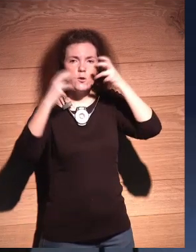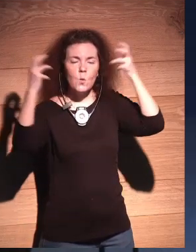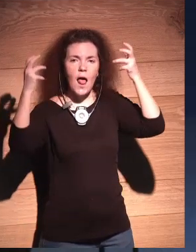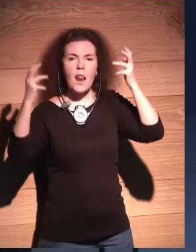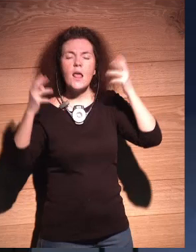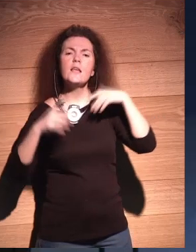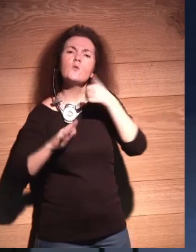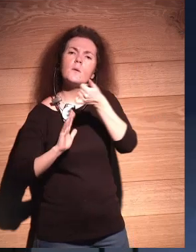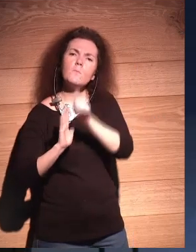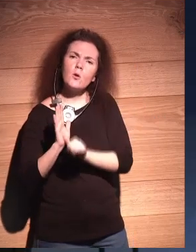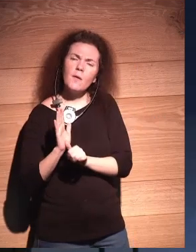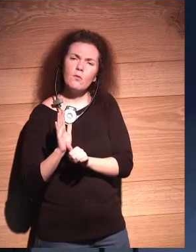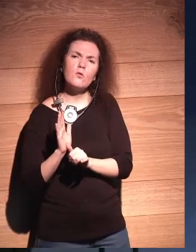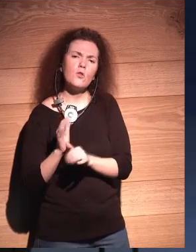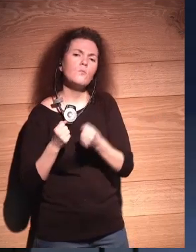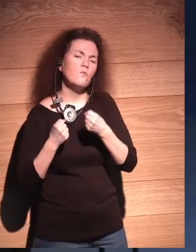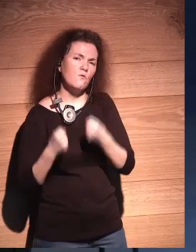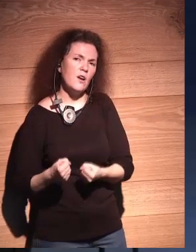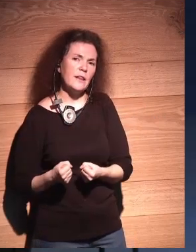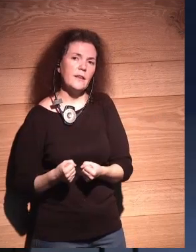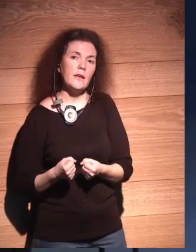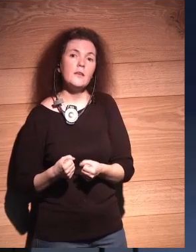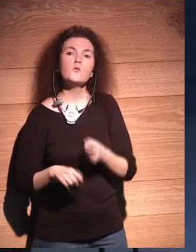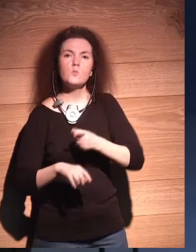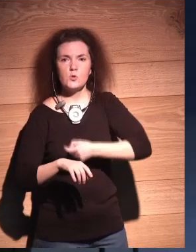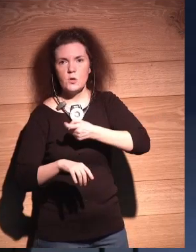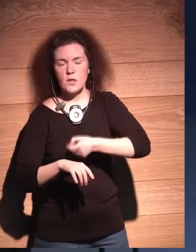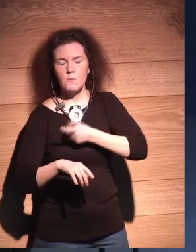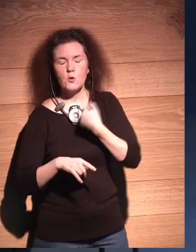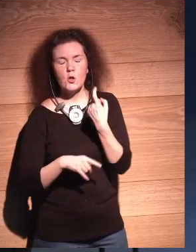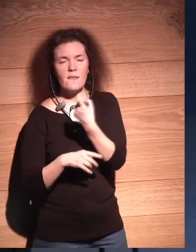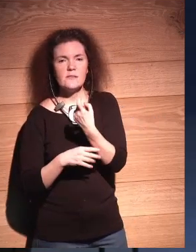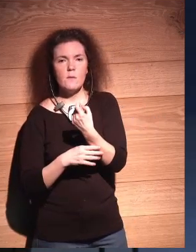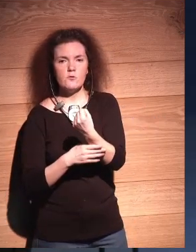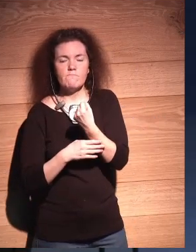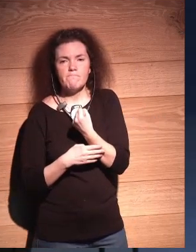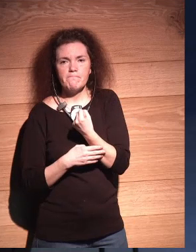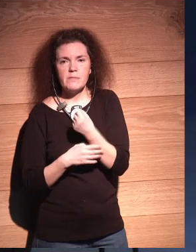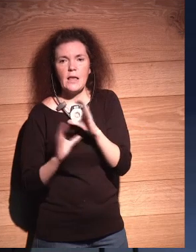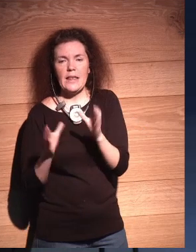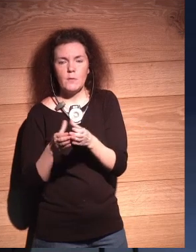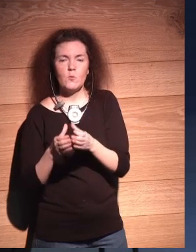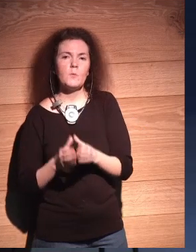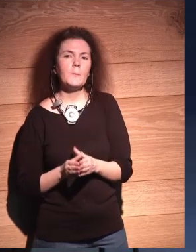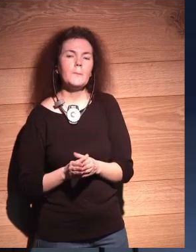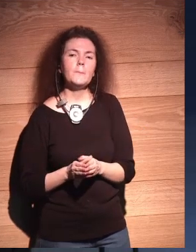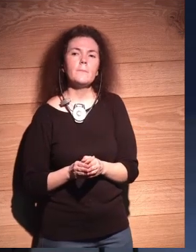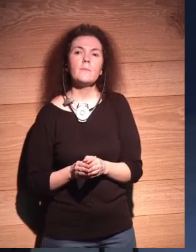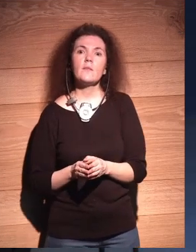and it's very, very time intensive. So you need a bit of a team. So with Shen and I,